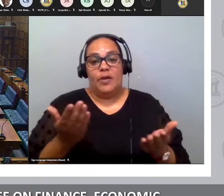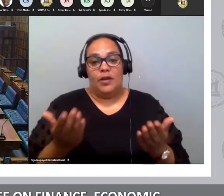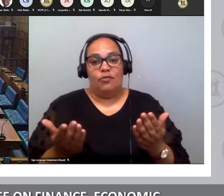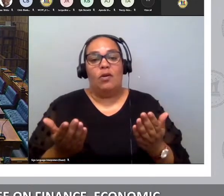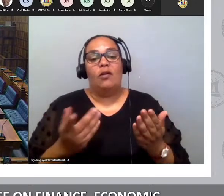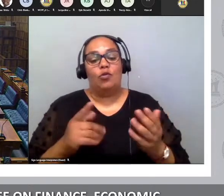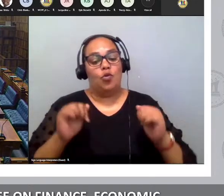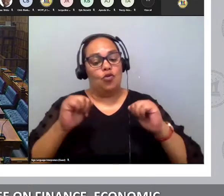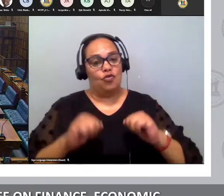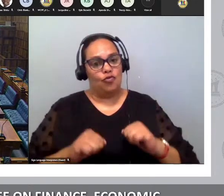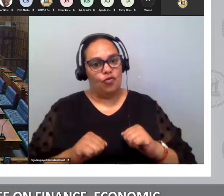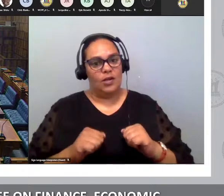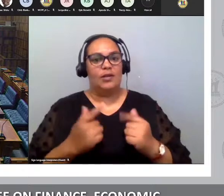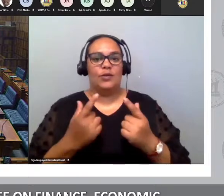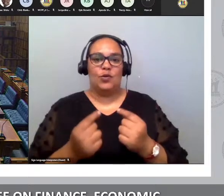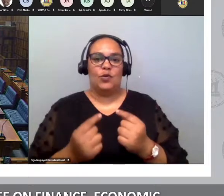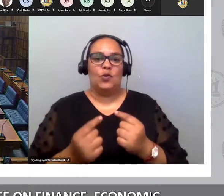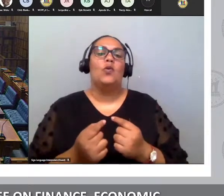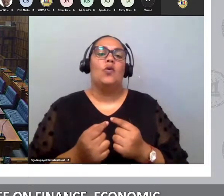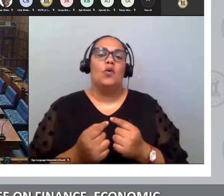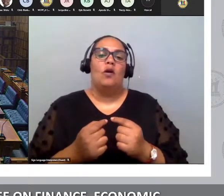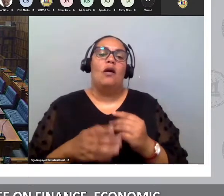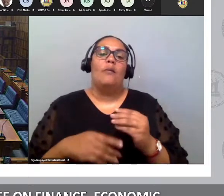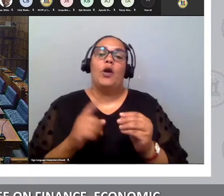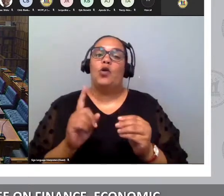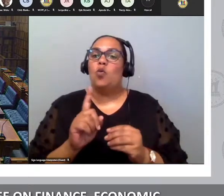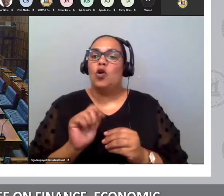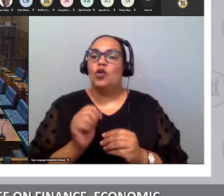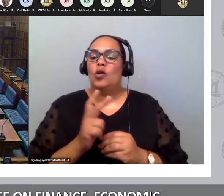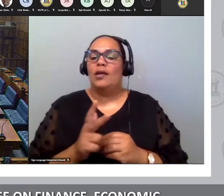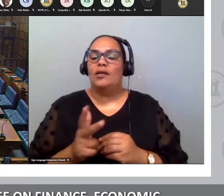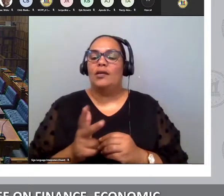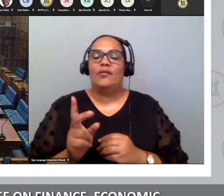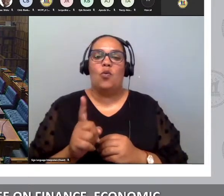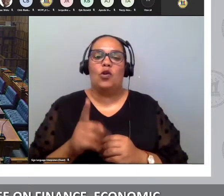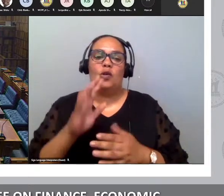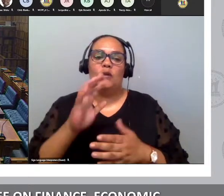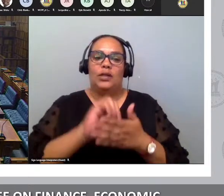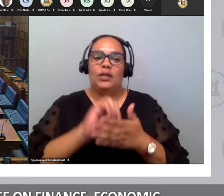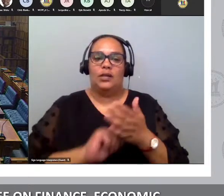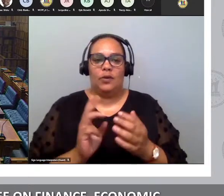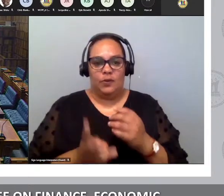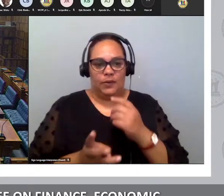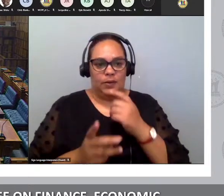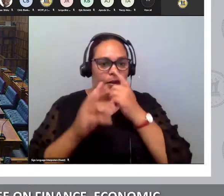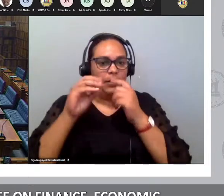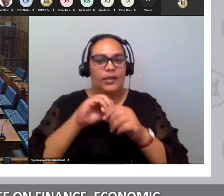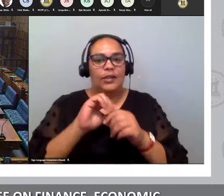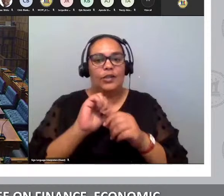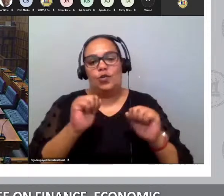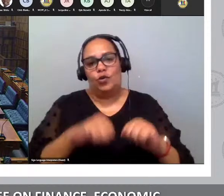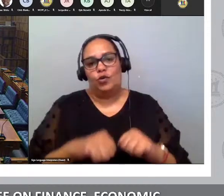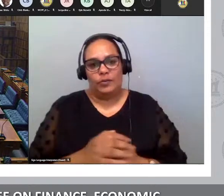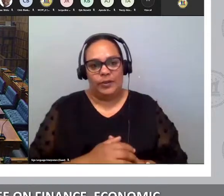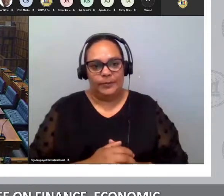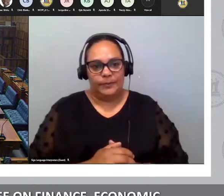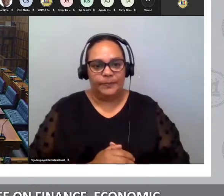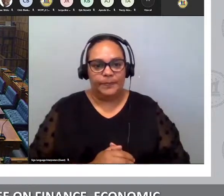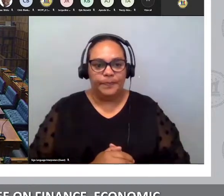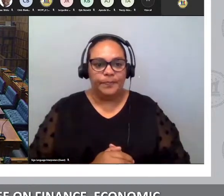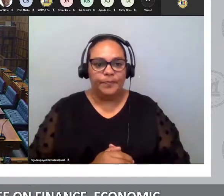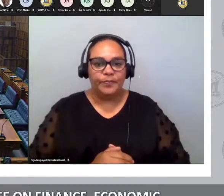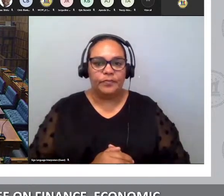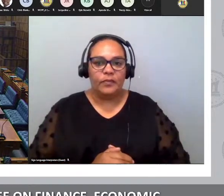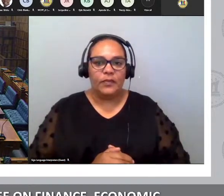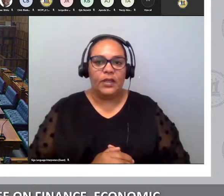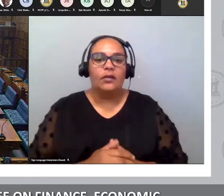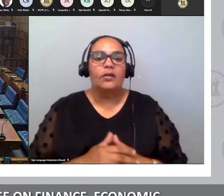agreed commercial undertakings in terms of what classifies as deductibles in their commercial agreement so to be